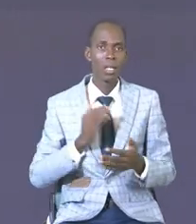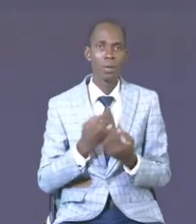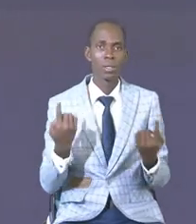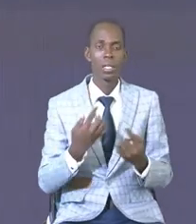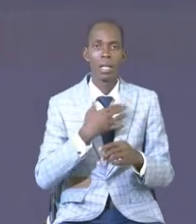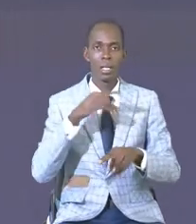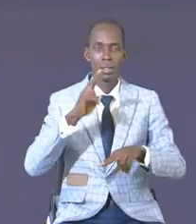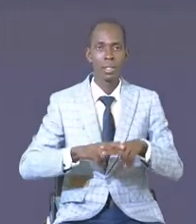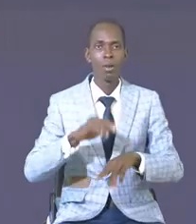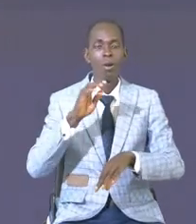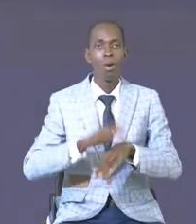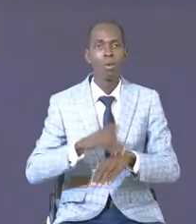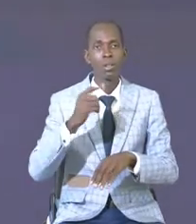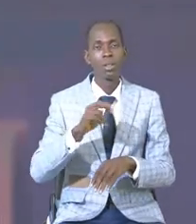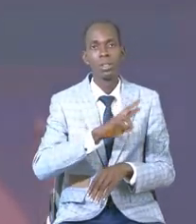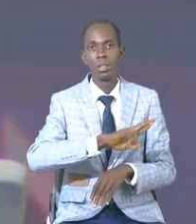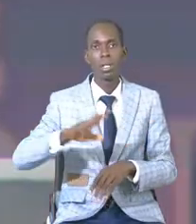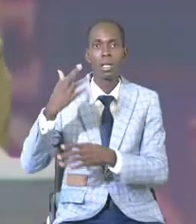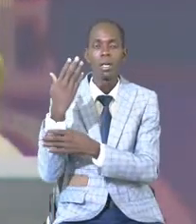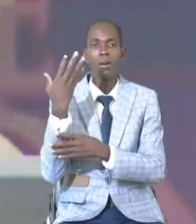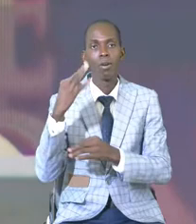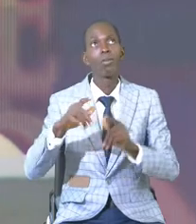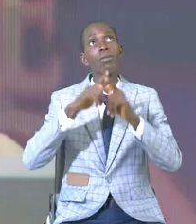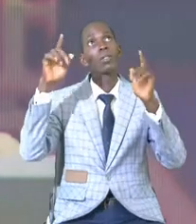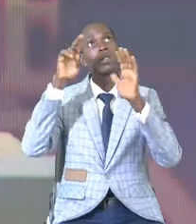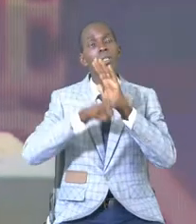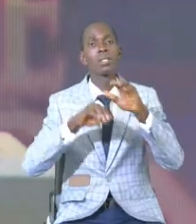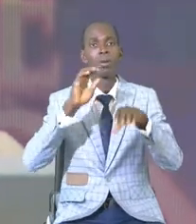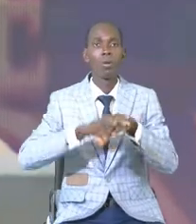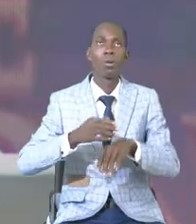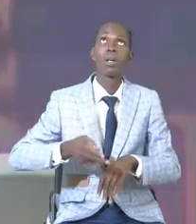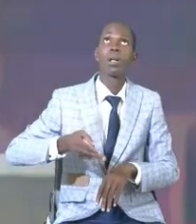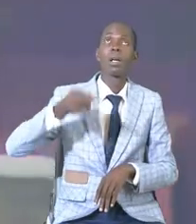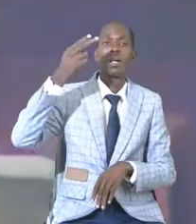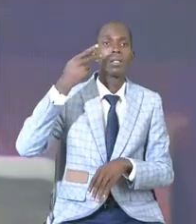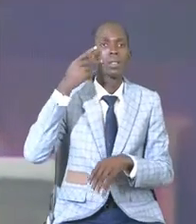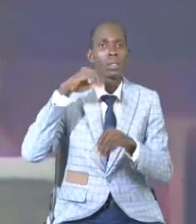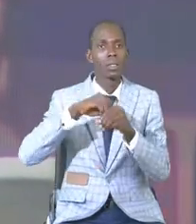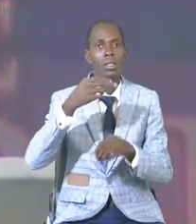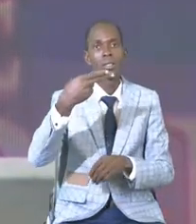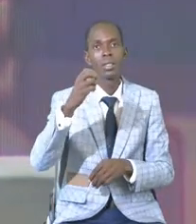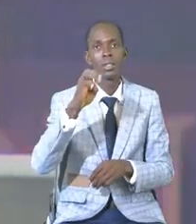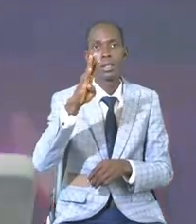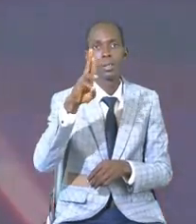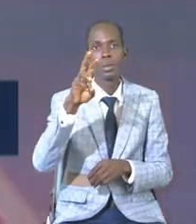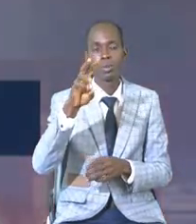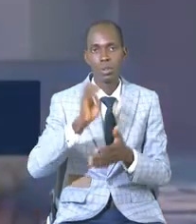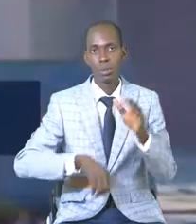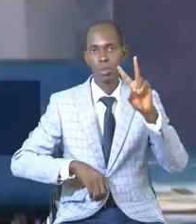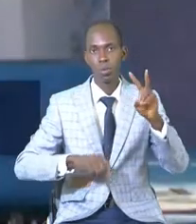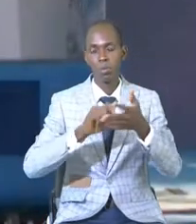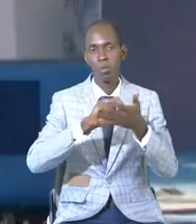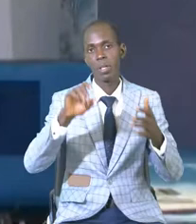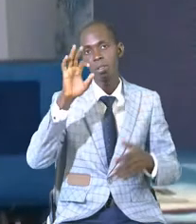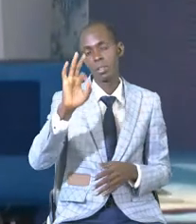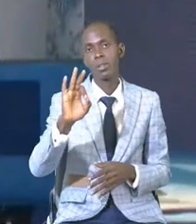the right hand of majesty on high. Look at chapter 2 and look at verse 9. He's still talking about Jesus, but